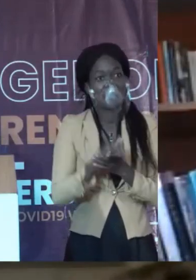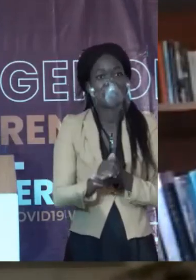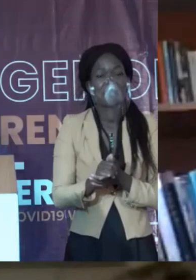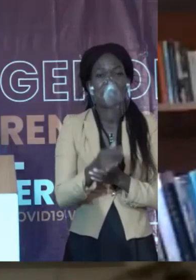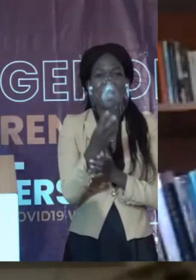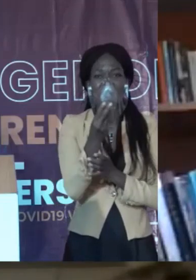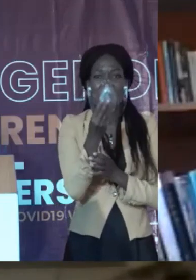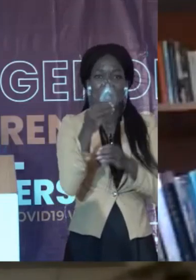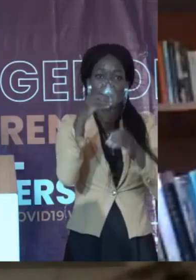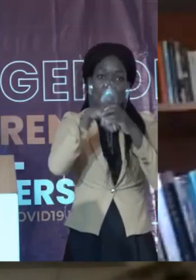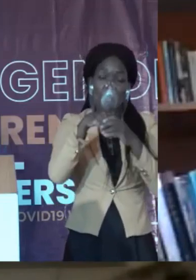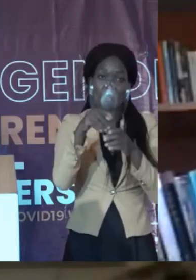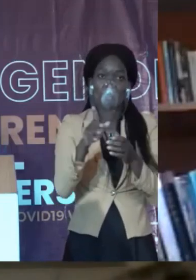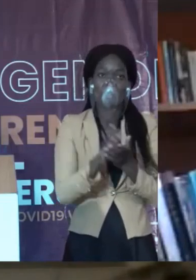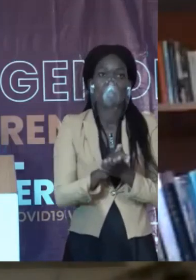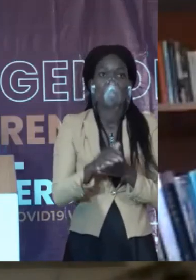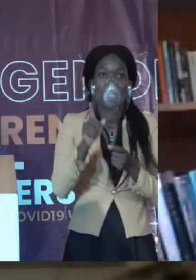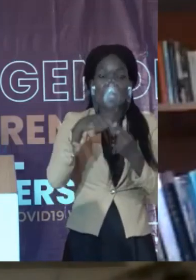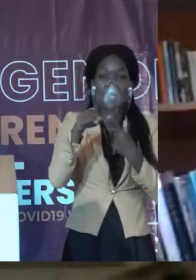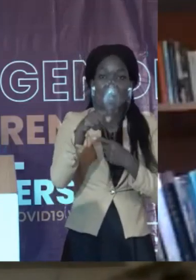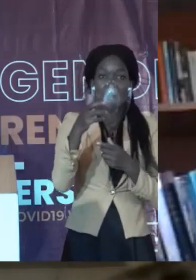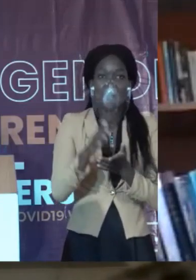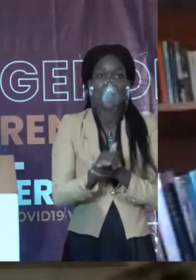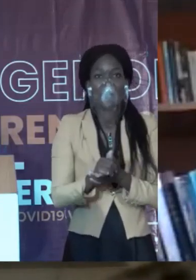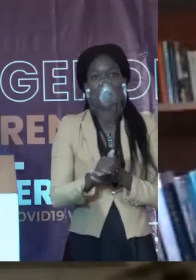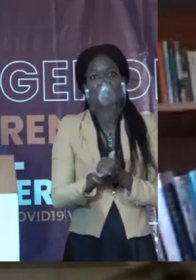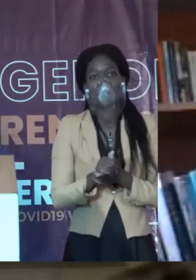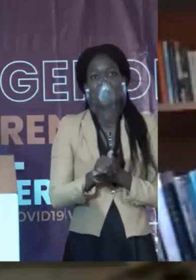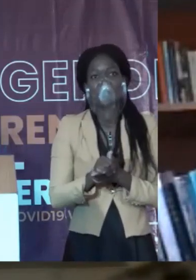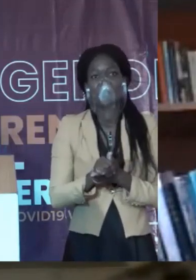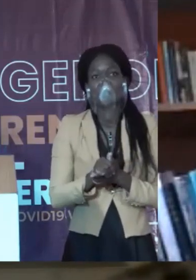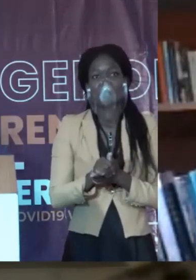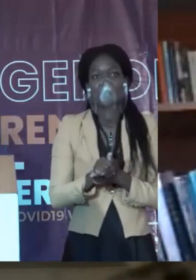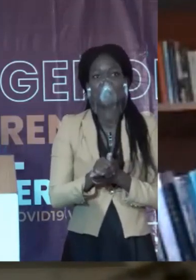financial inclusion is about availability,